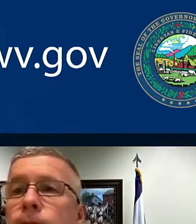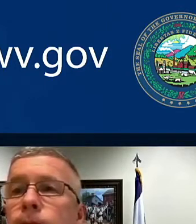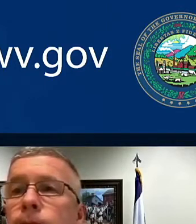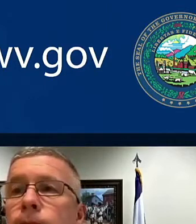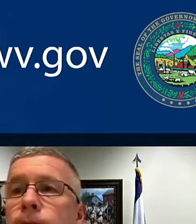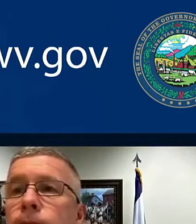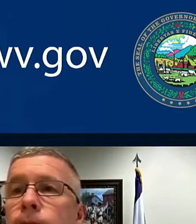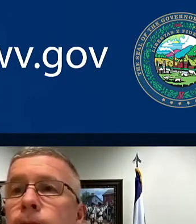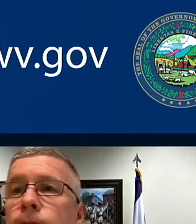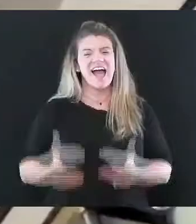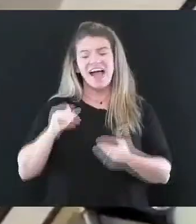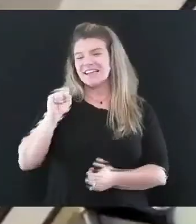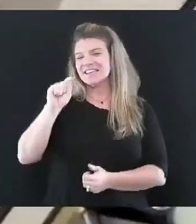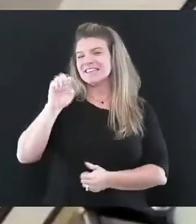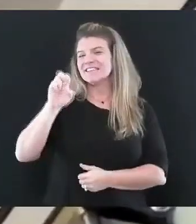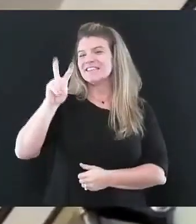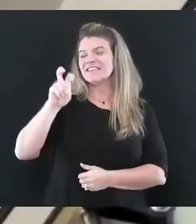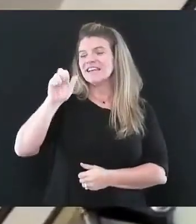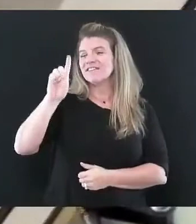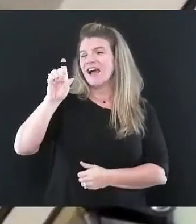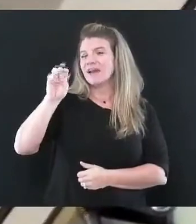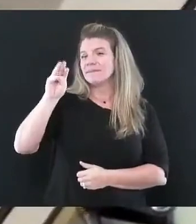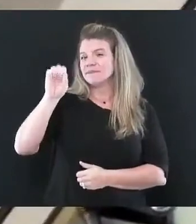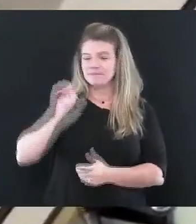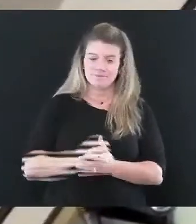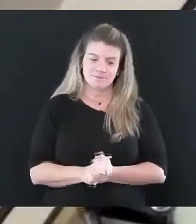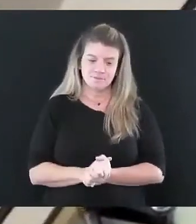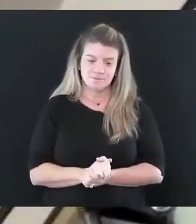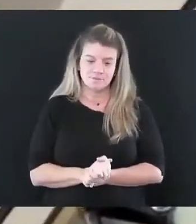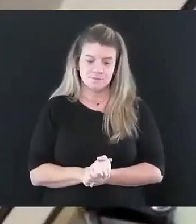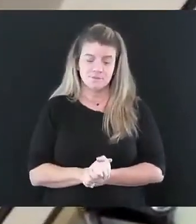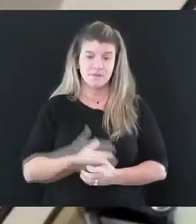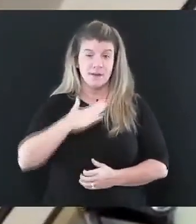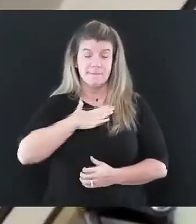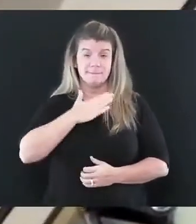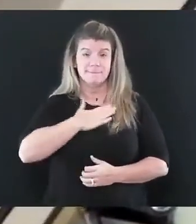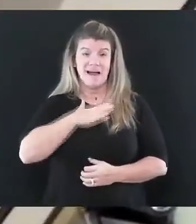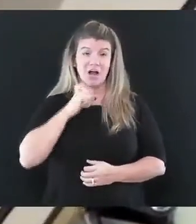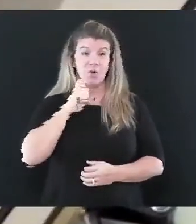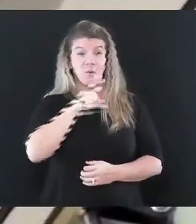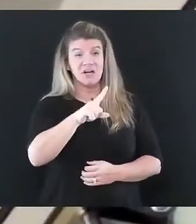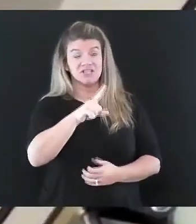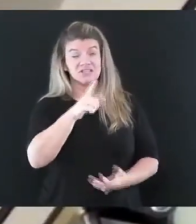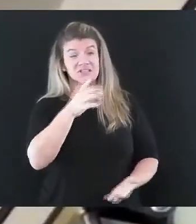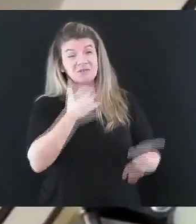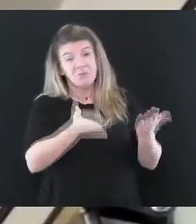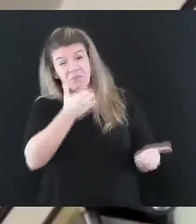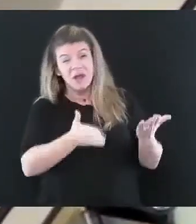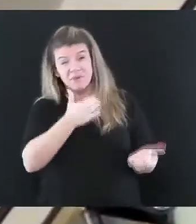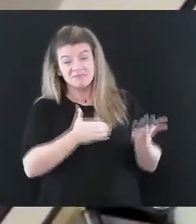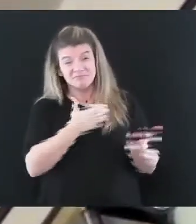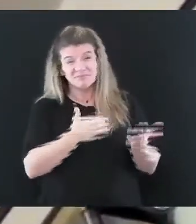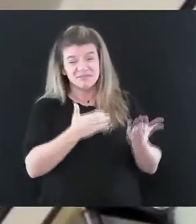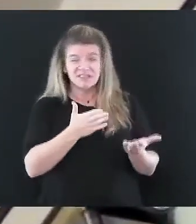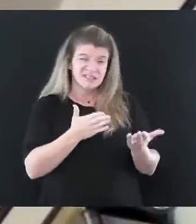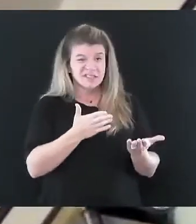Steve Adams of Ogden Newspapers here. This is probably more of a question for Dr.